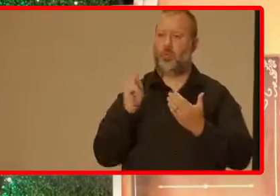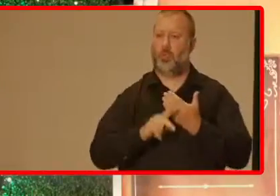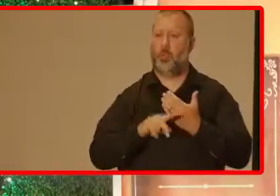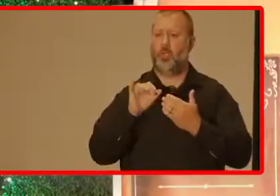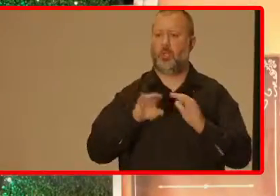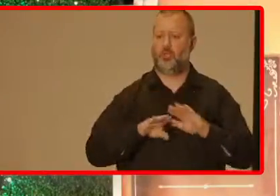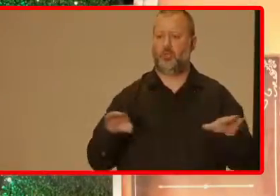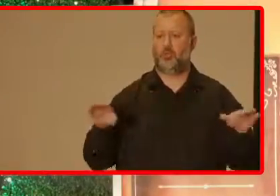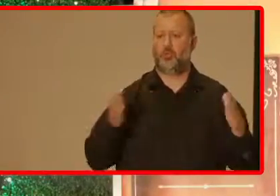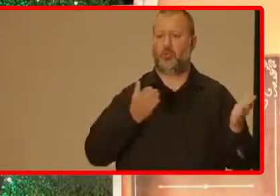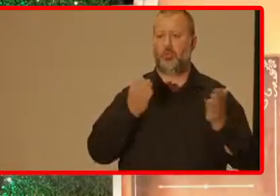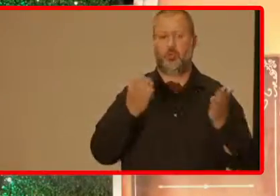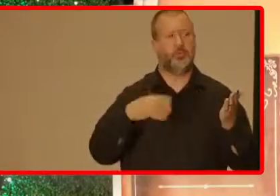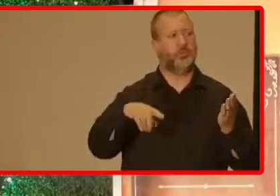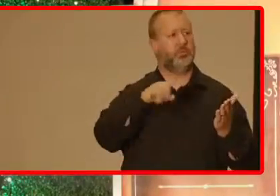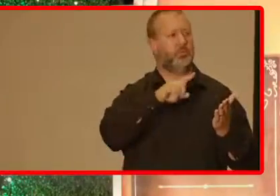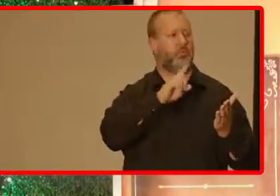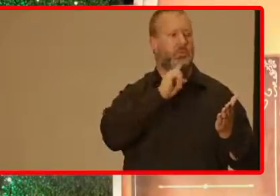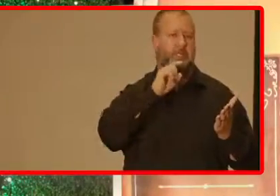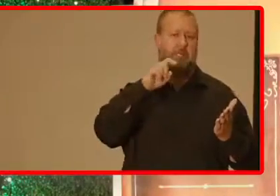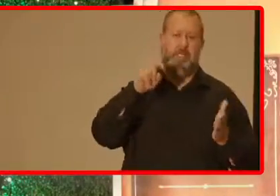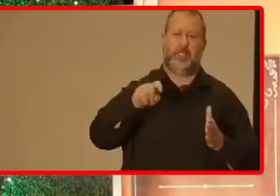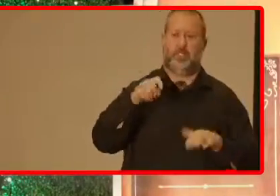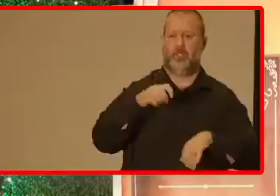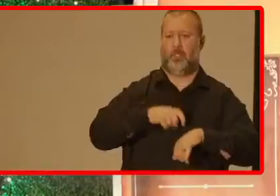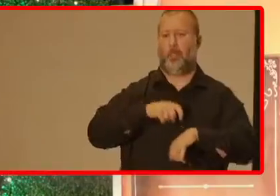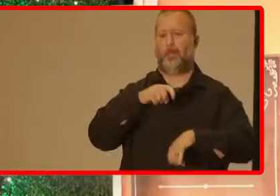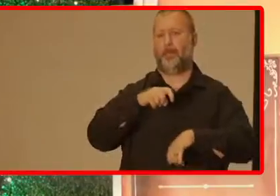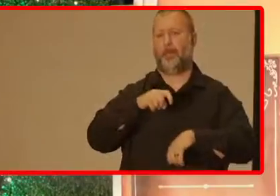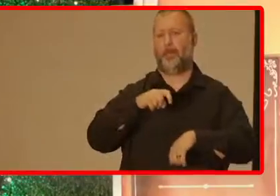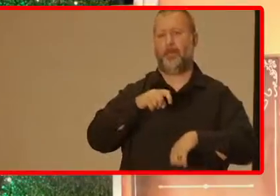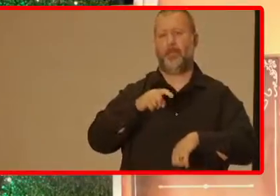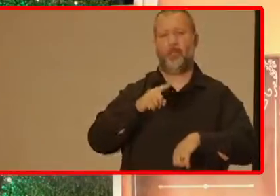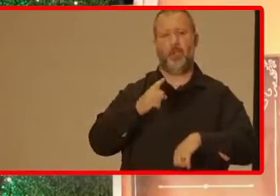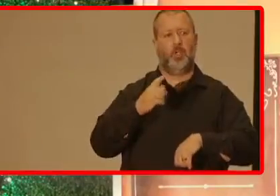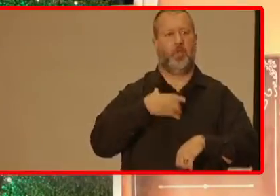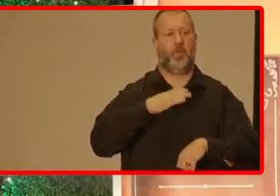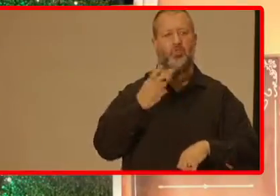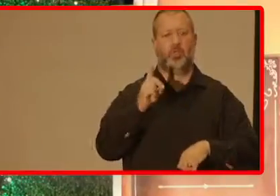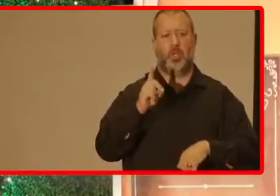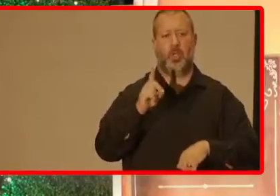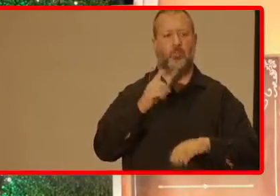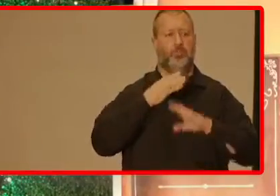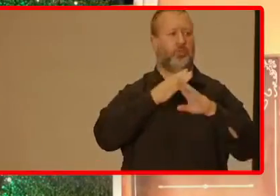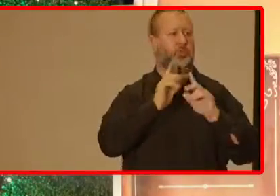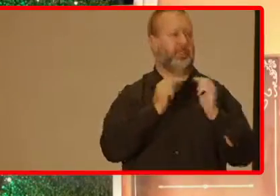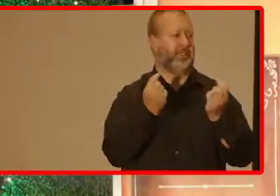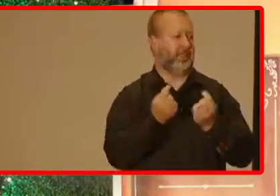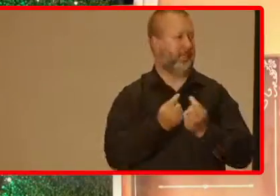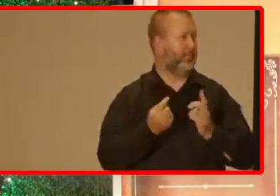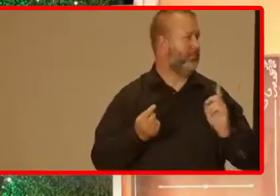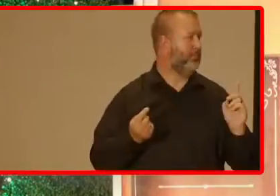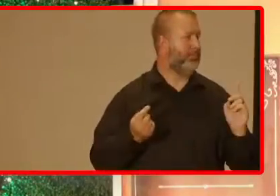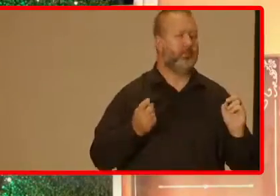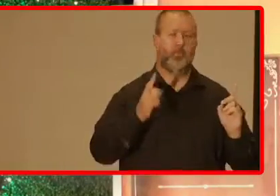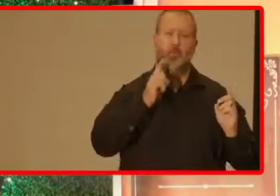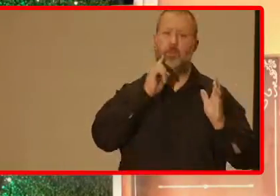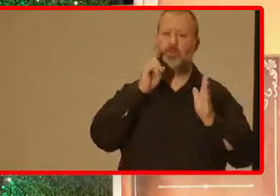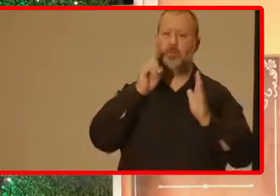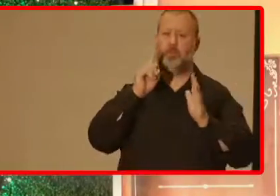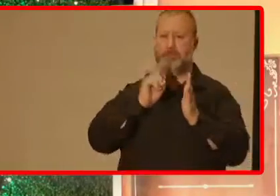these children the services that they need in a timely fashion. We have our child protection teams that